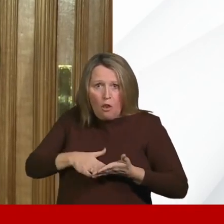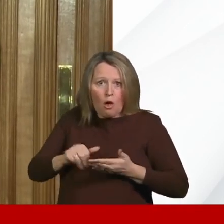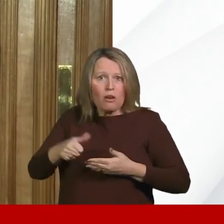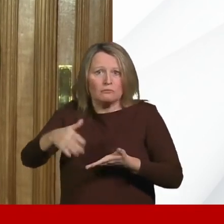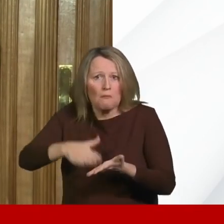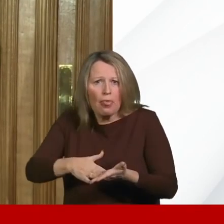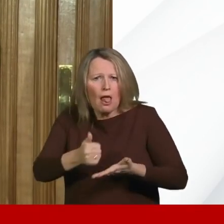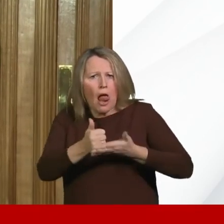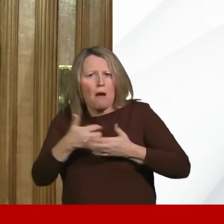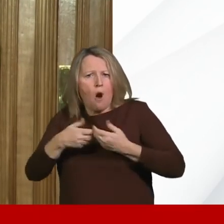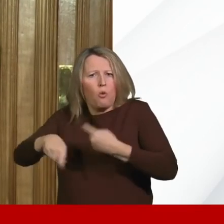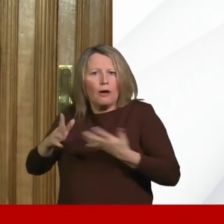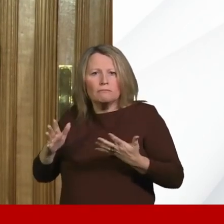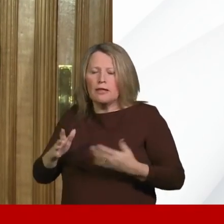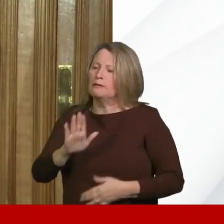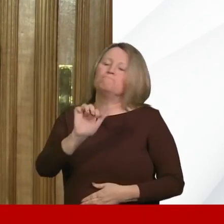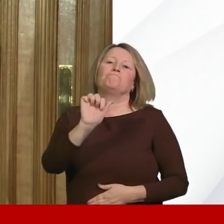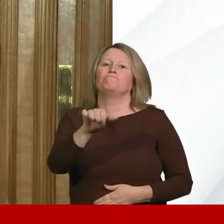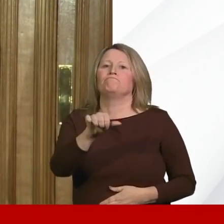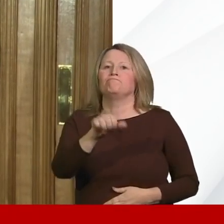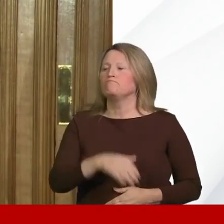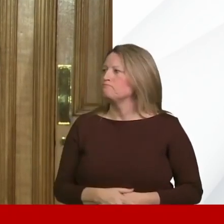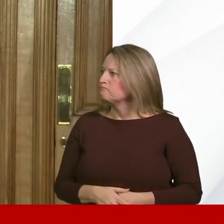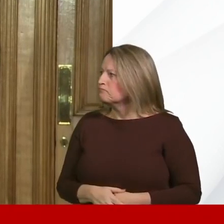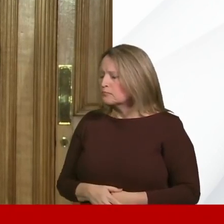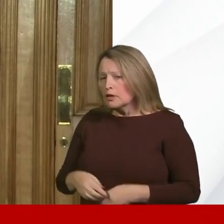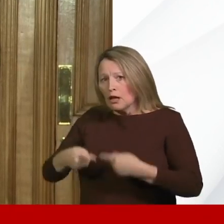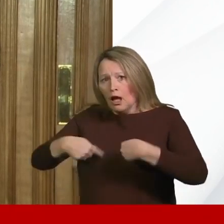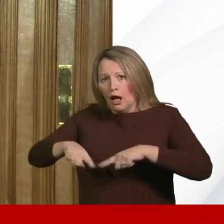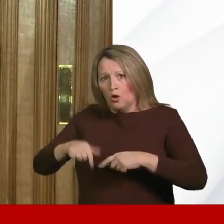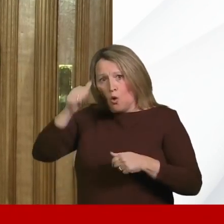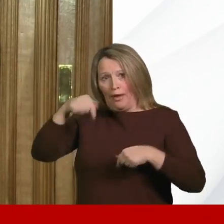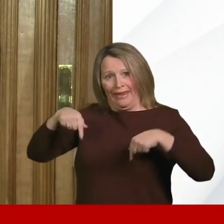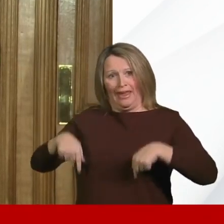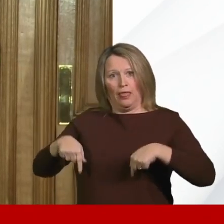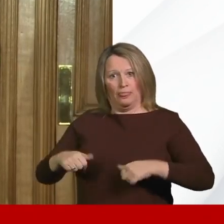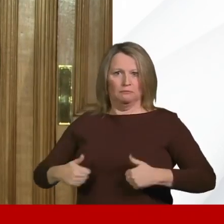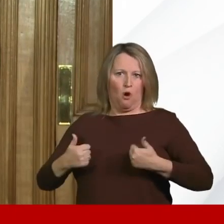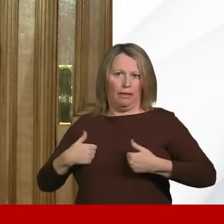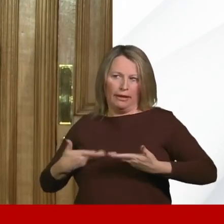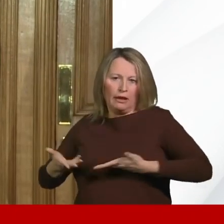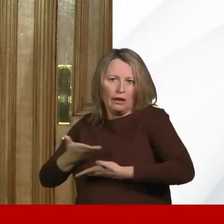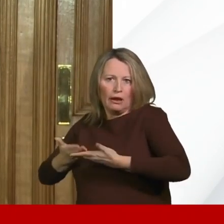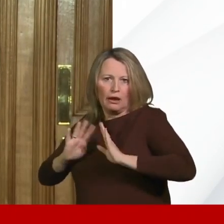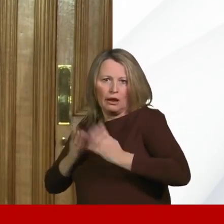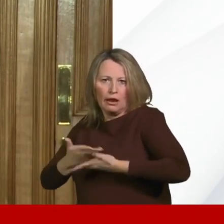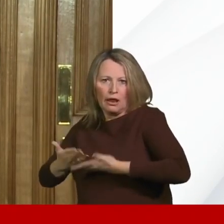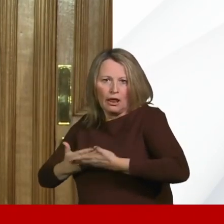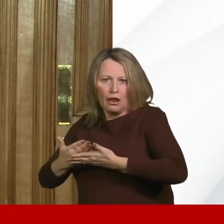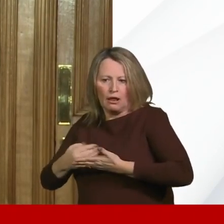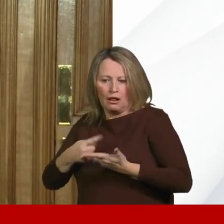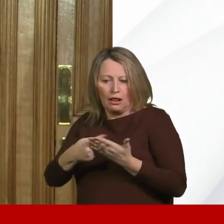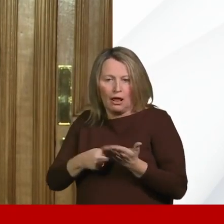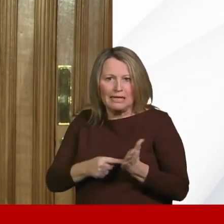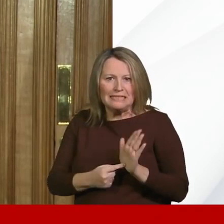prevent them from suffering no-fault eviction, that kind of thing. We will want to protect people who face difficulties,